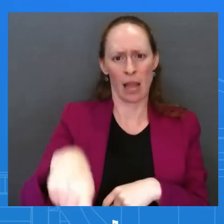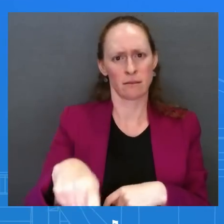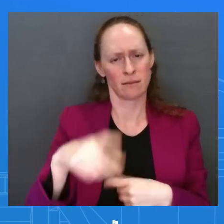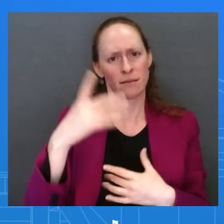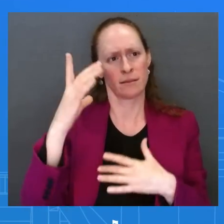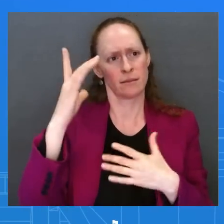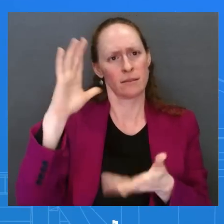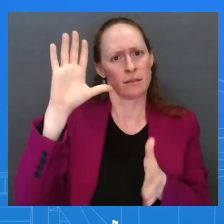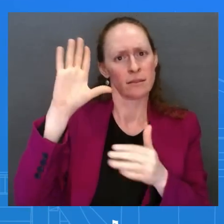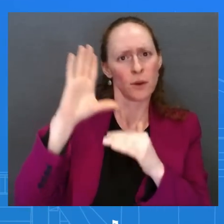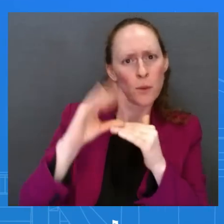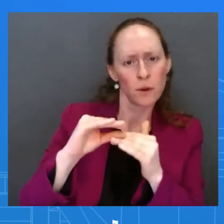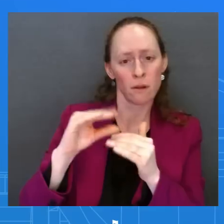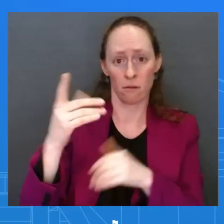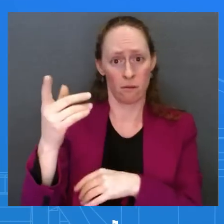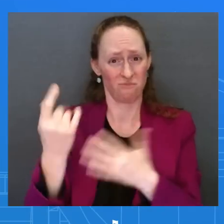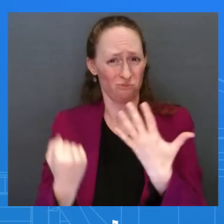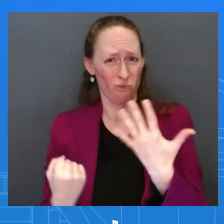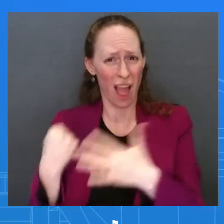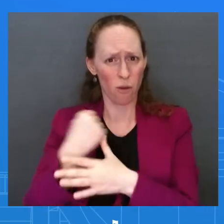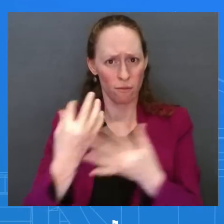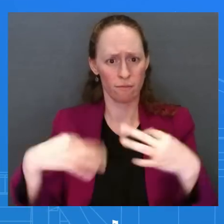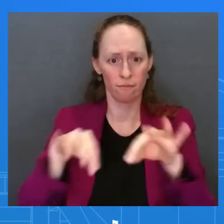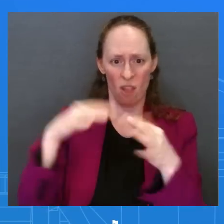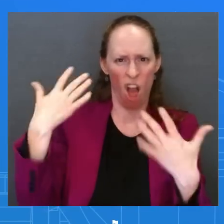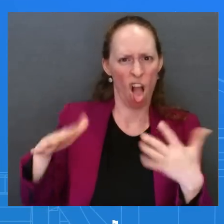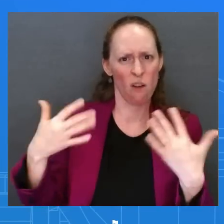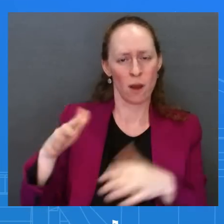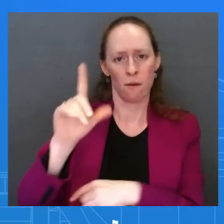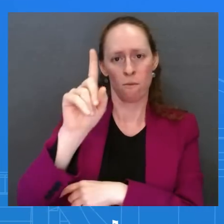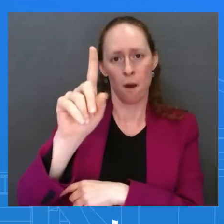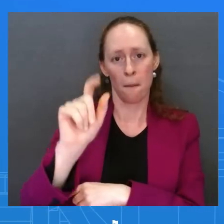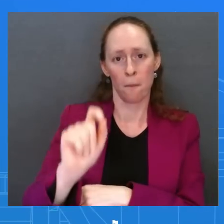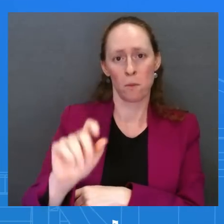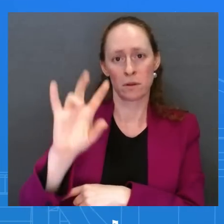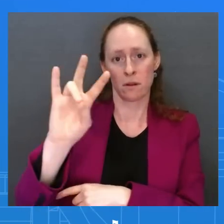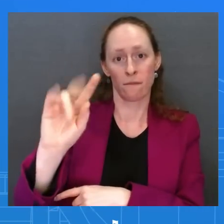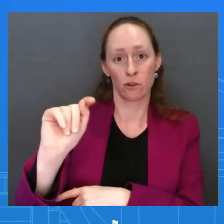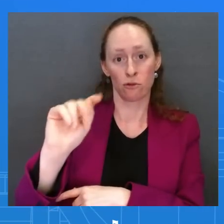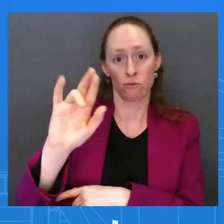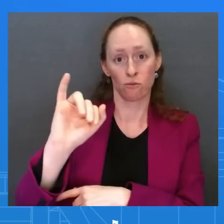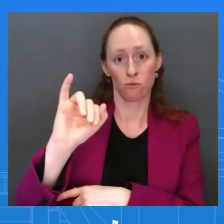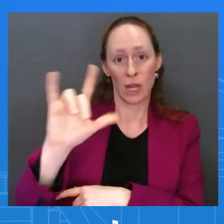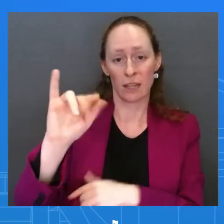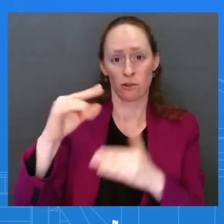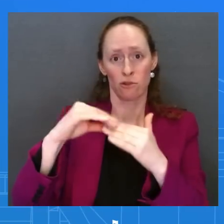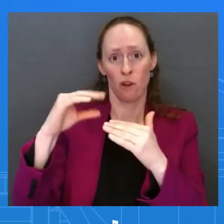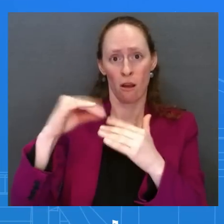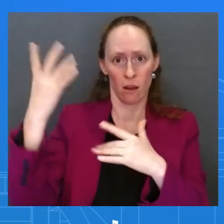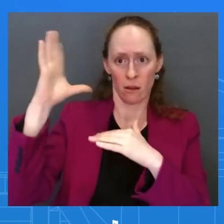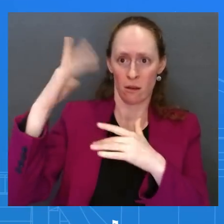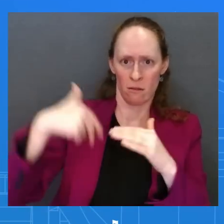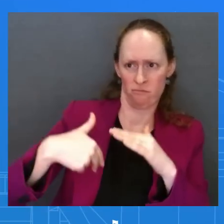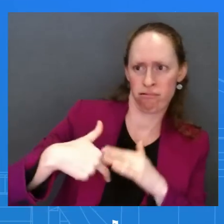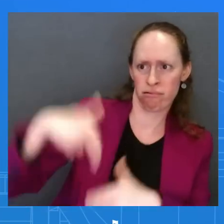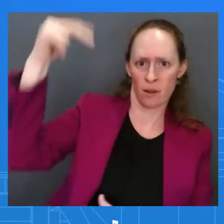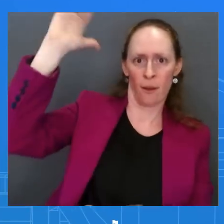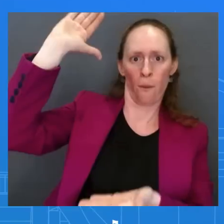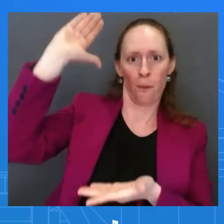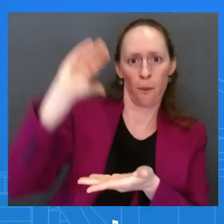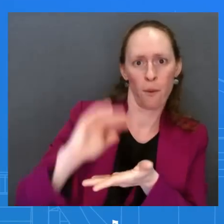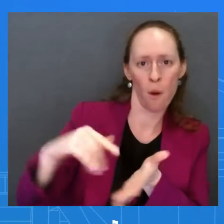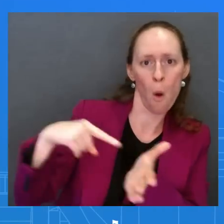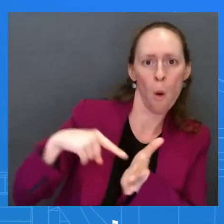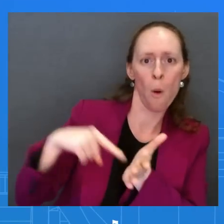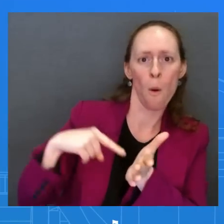$1.7 trillion in the first 2 years. That is something because of what the president has put forward in his economic policies. He's been